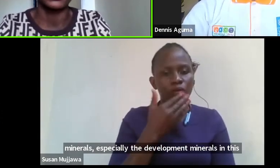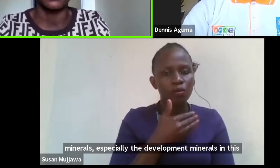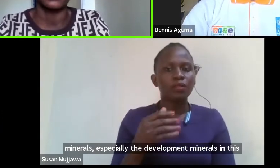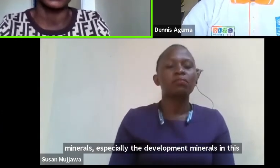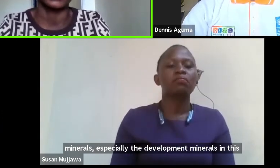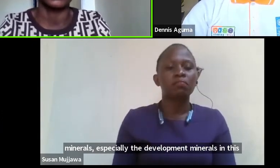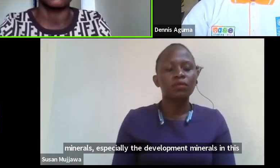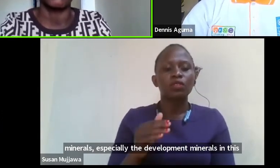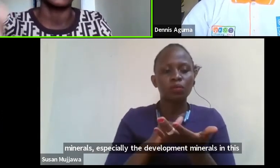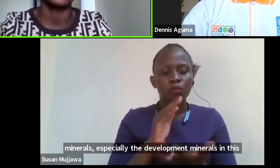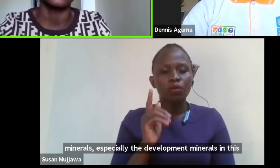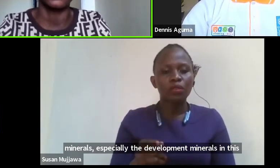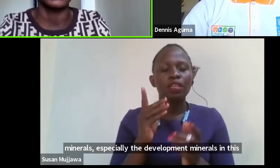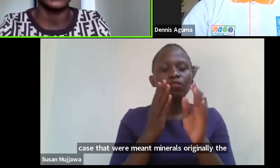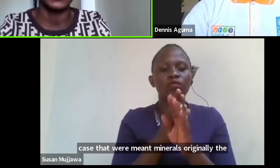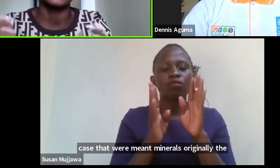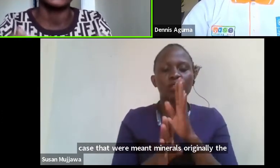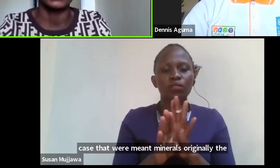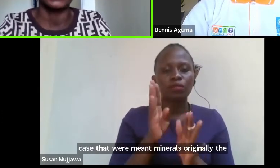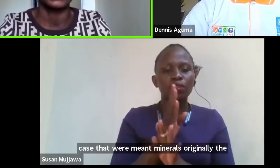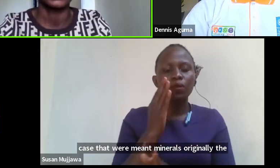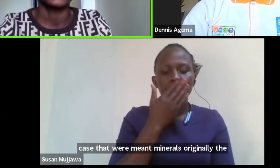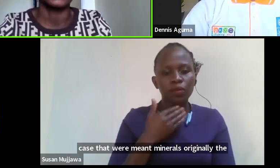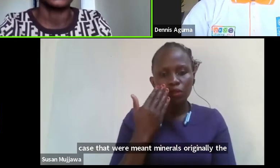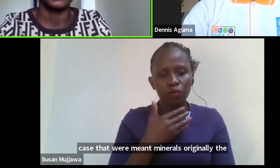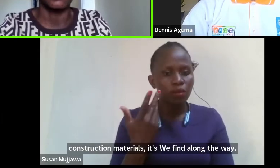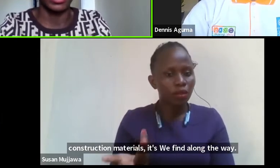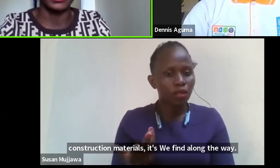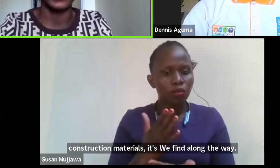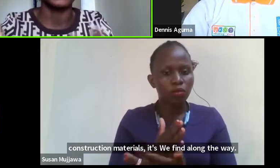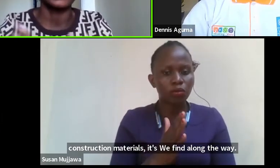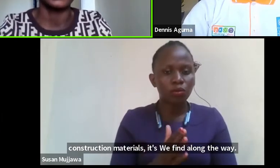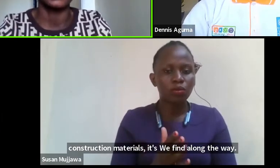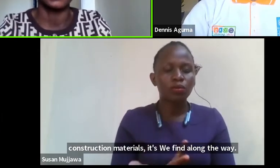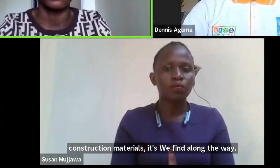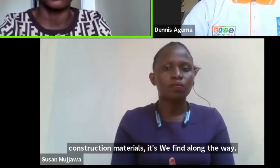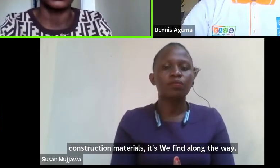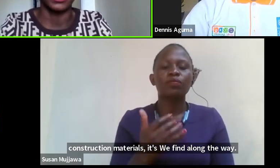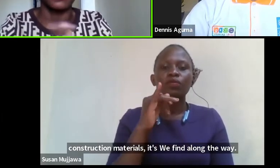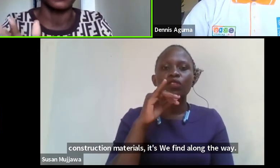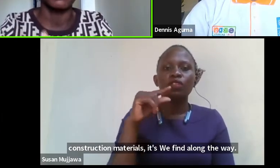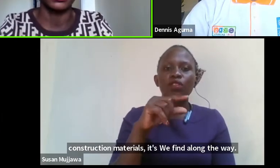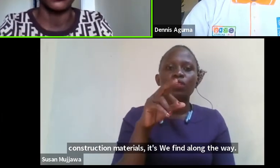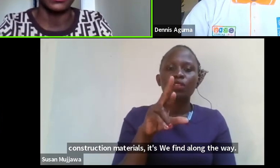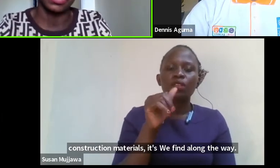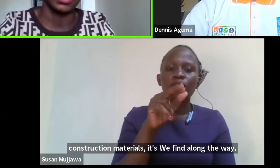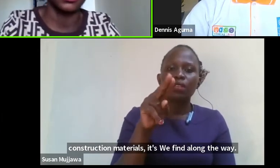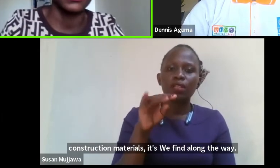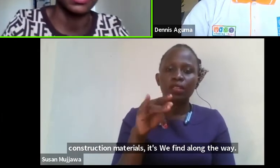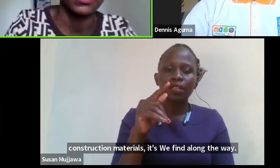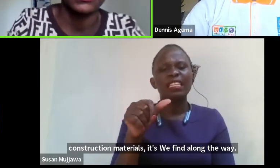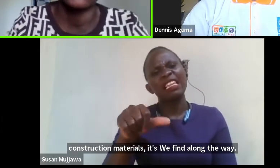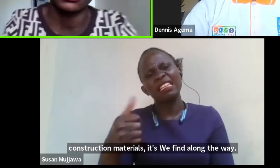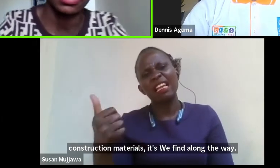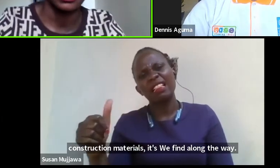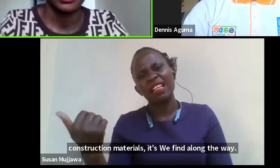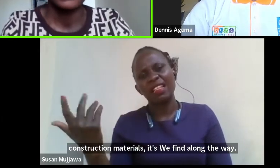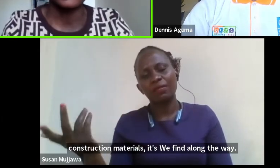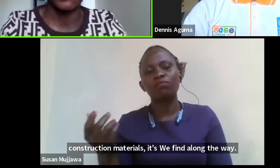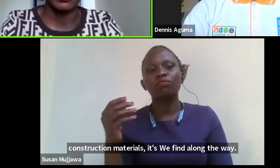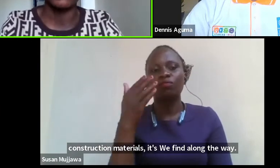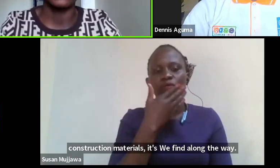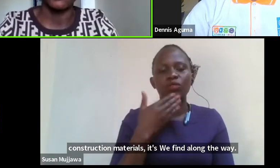construction materials that we find along the way, the clays, the granites, and all the other minerals that are used in